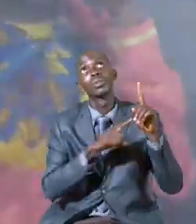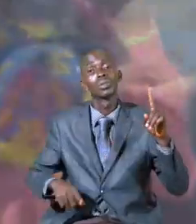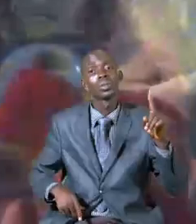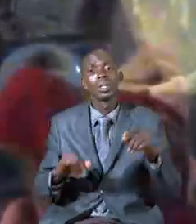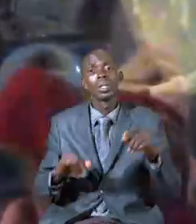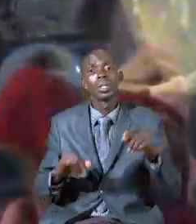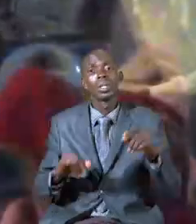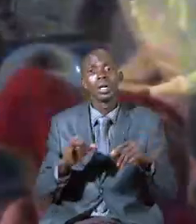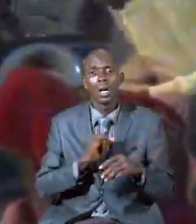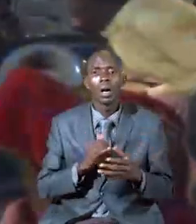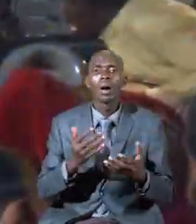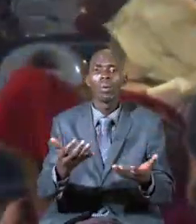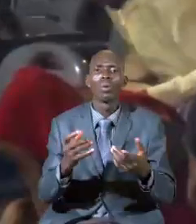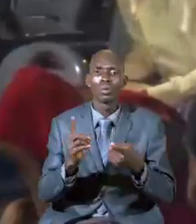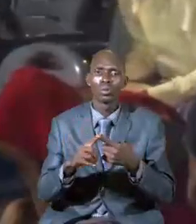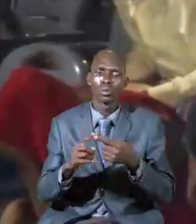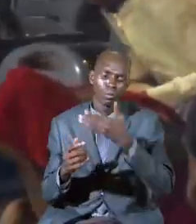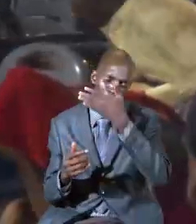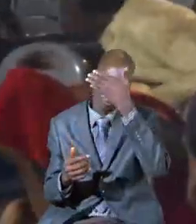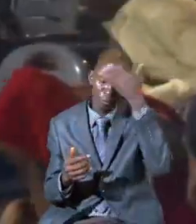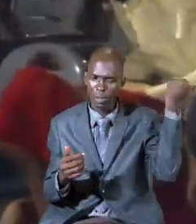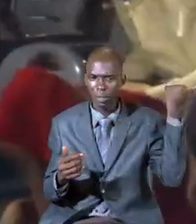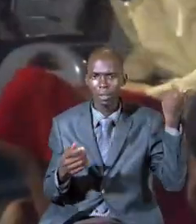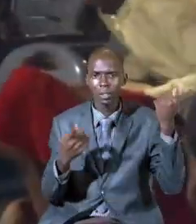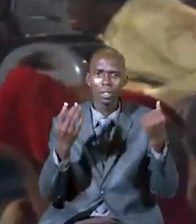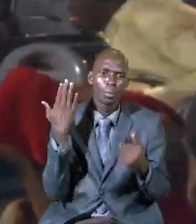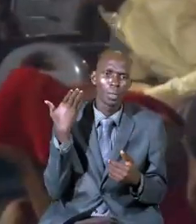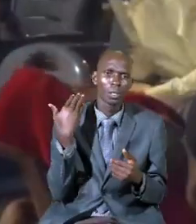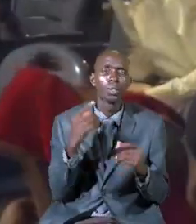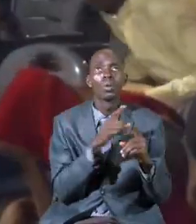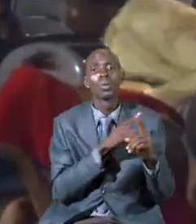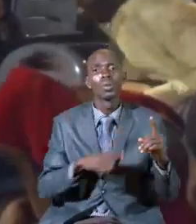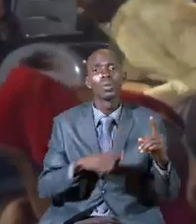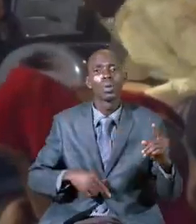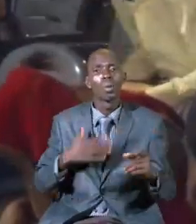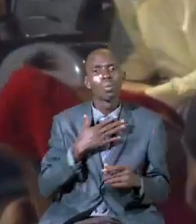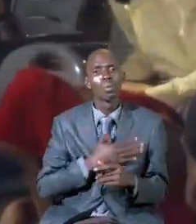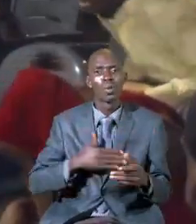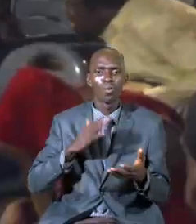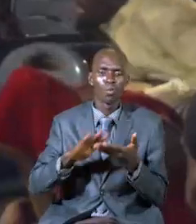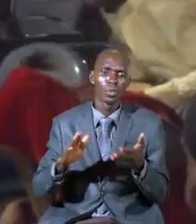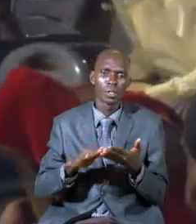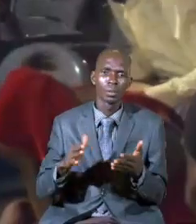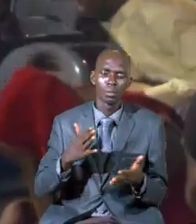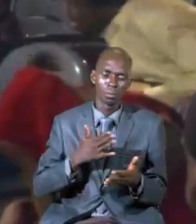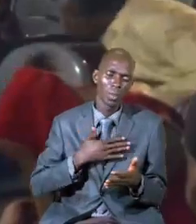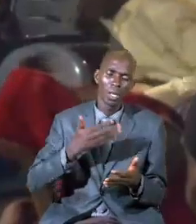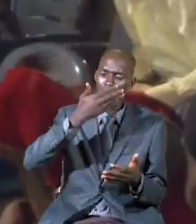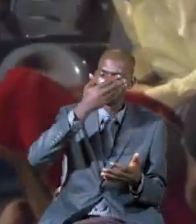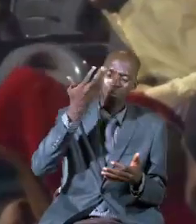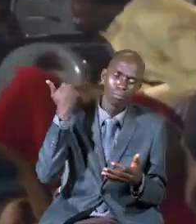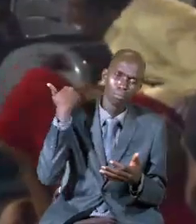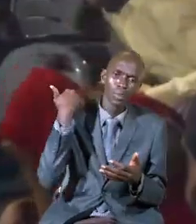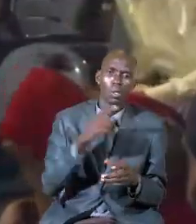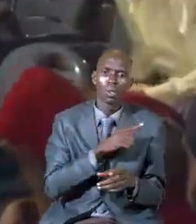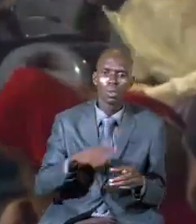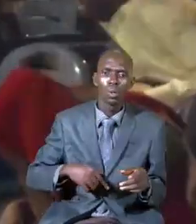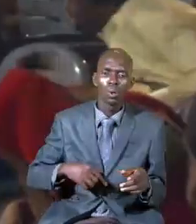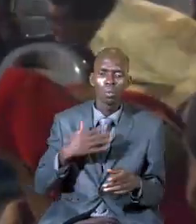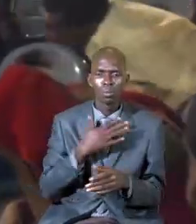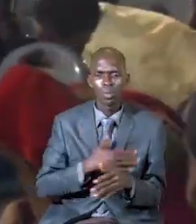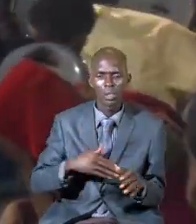to forget the past. Lord, please forgive my past. Lord, please set me free from